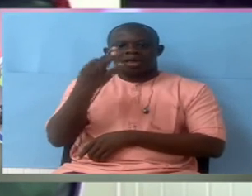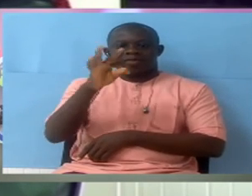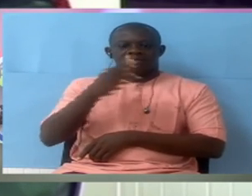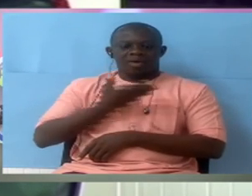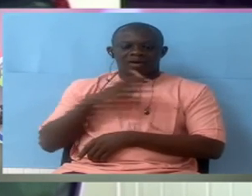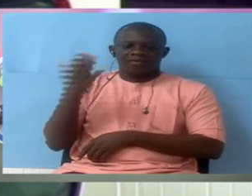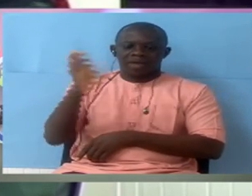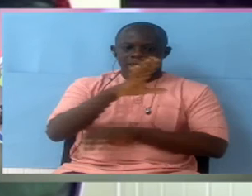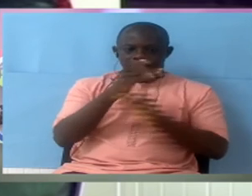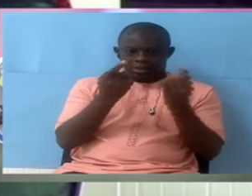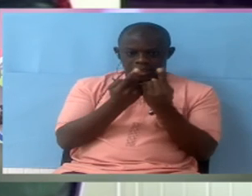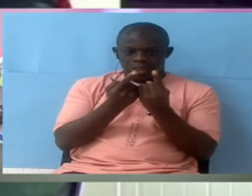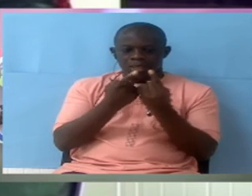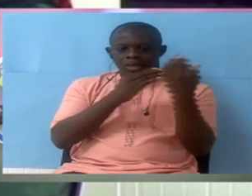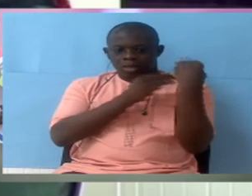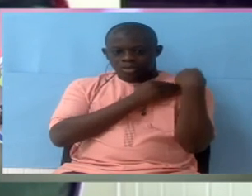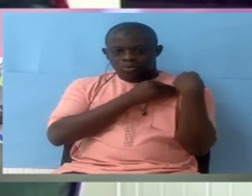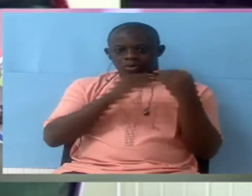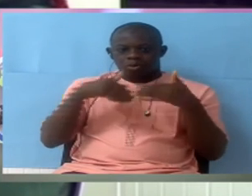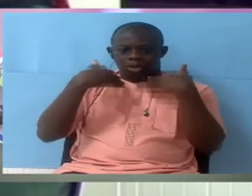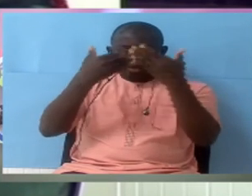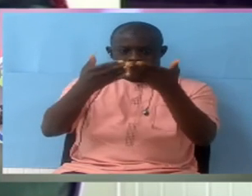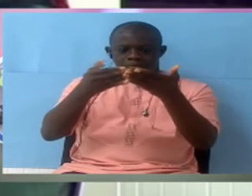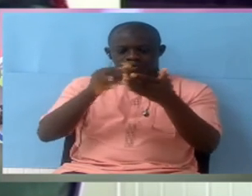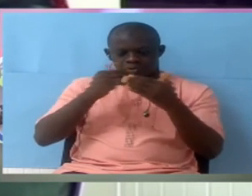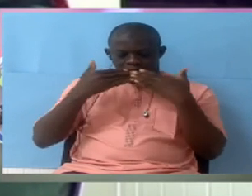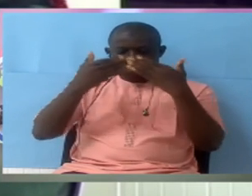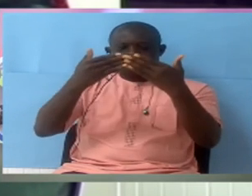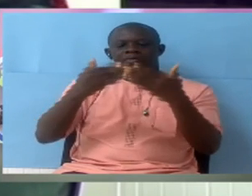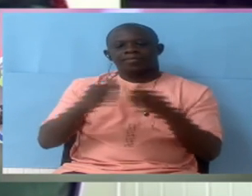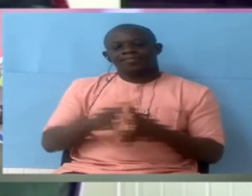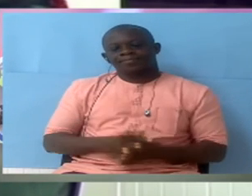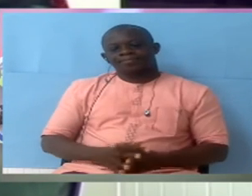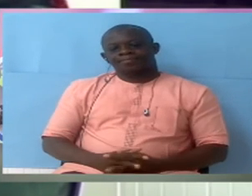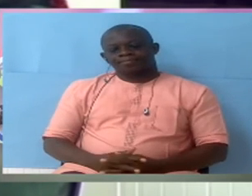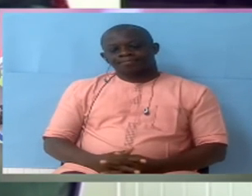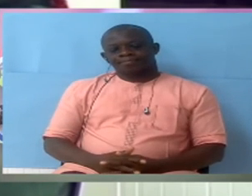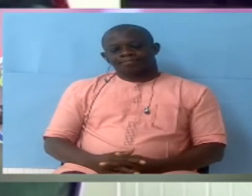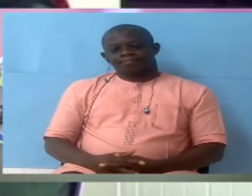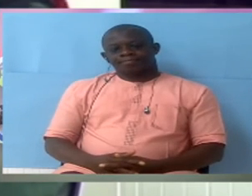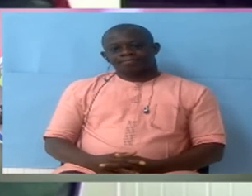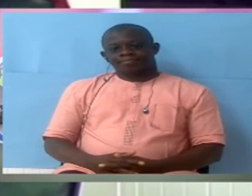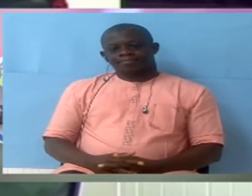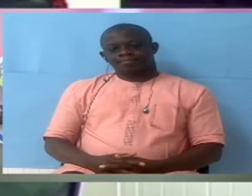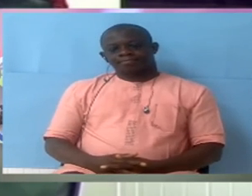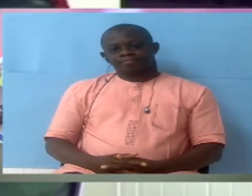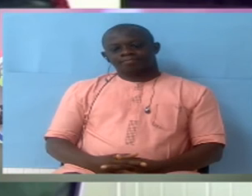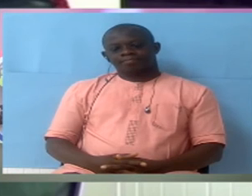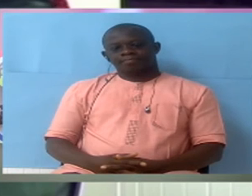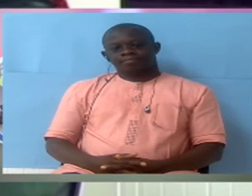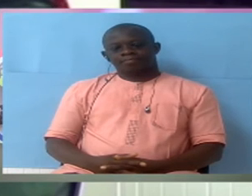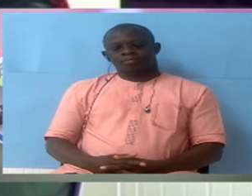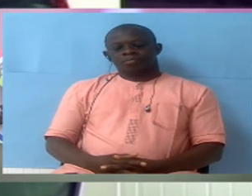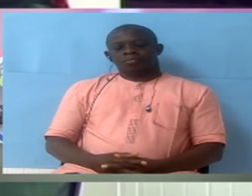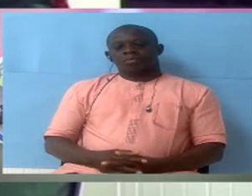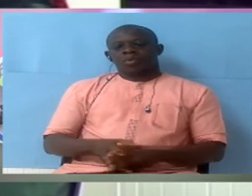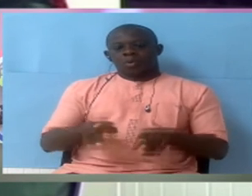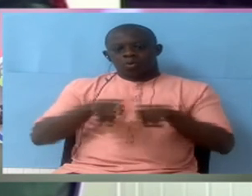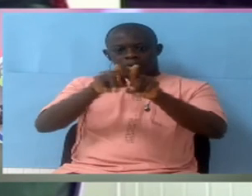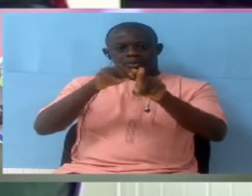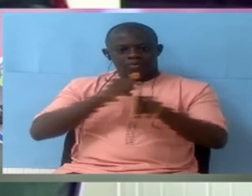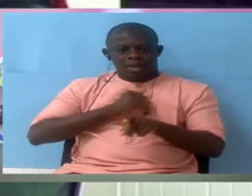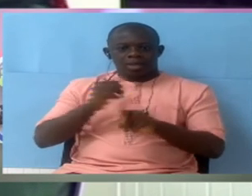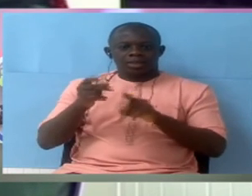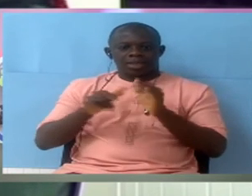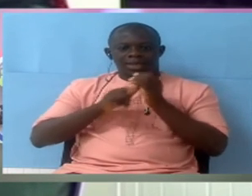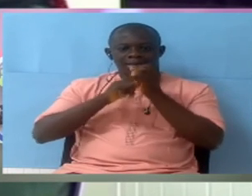task for him, I will inform him. Su boba nak suma amé dara luma ko wara sante dina ko ko yegal. With my second in command.